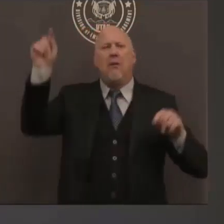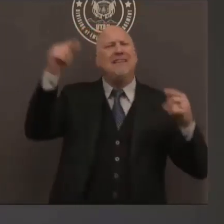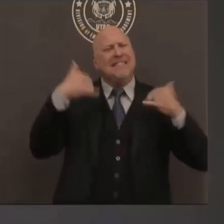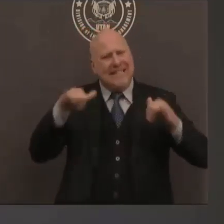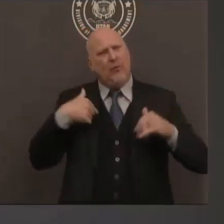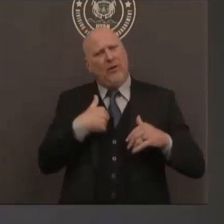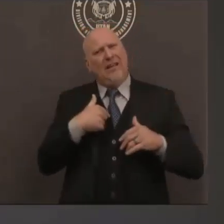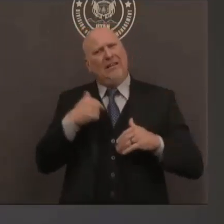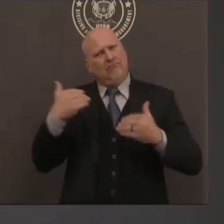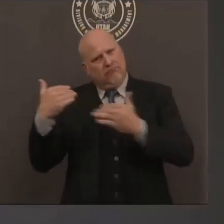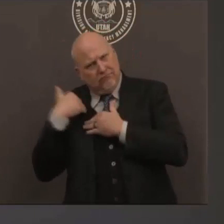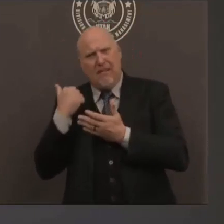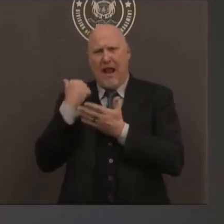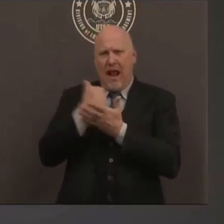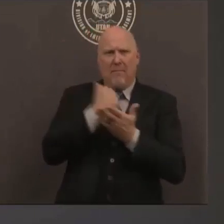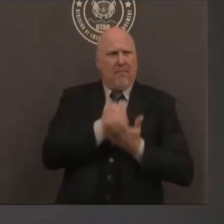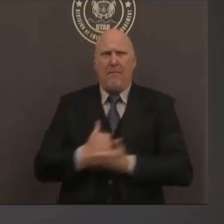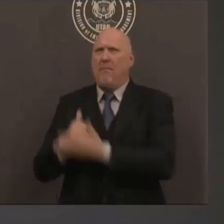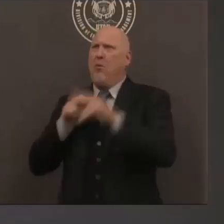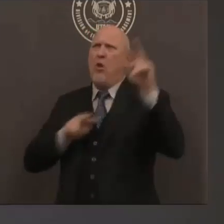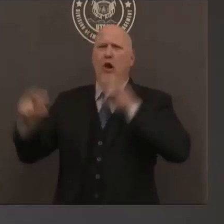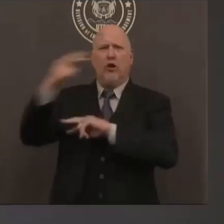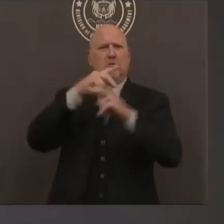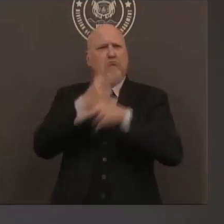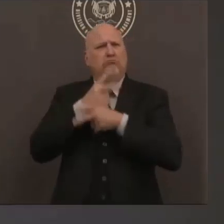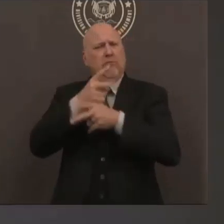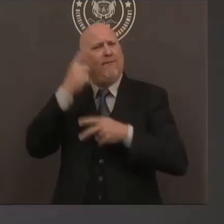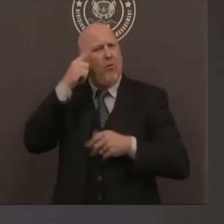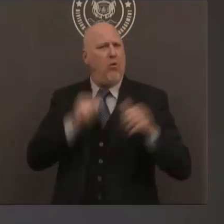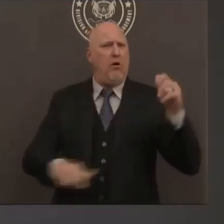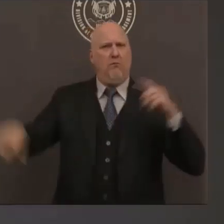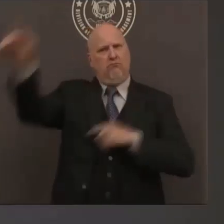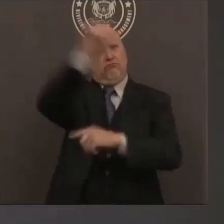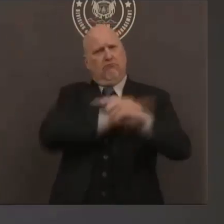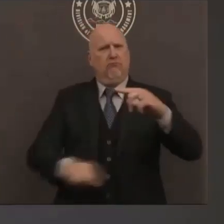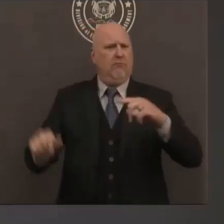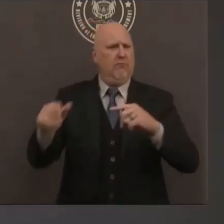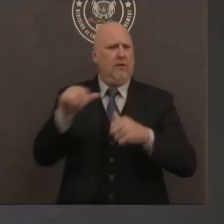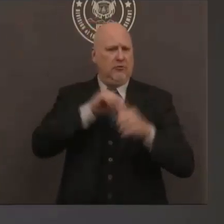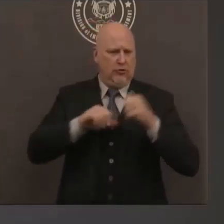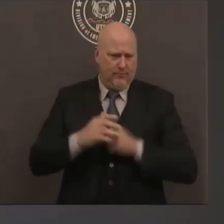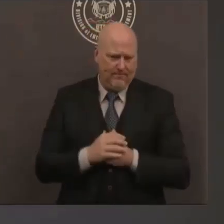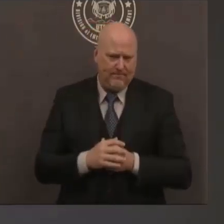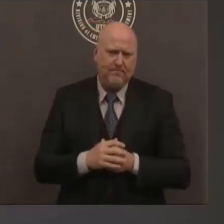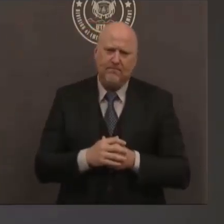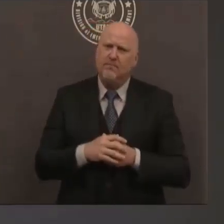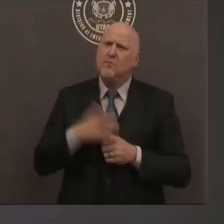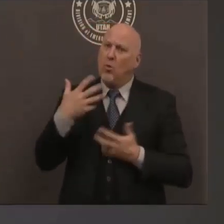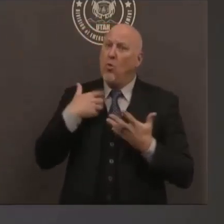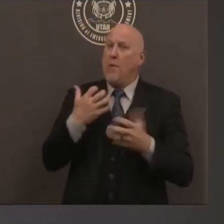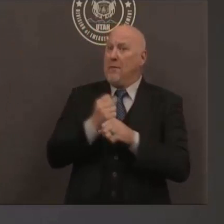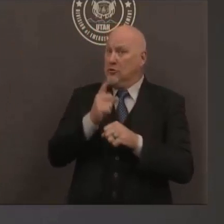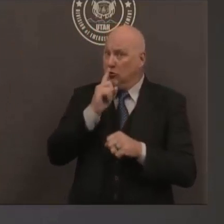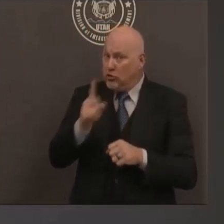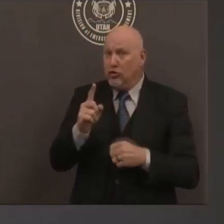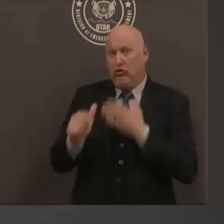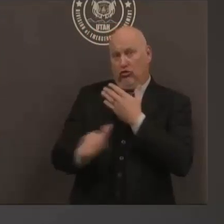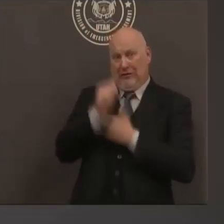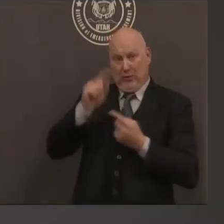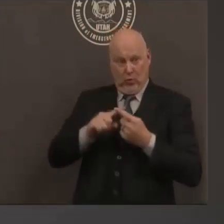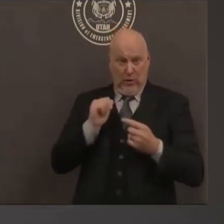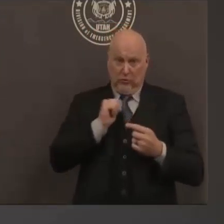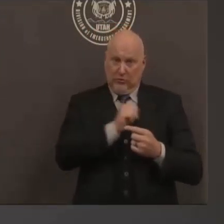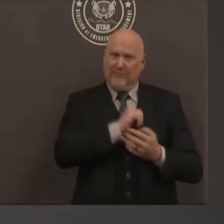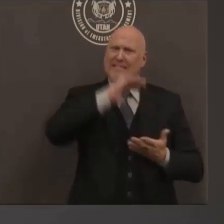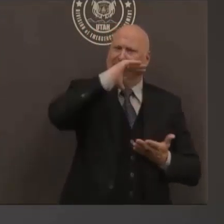want to minimize those risk factors for ourselves and our neighbors and the community at large. So as I've said